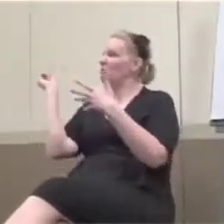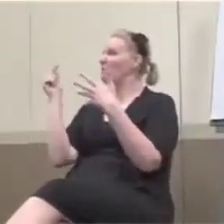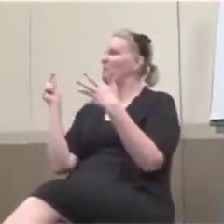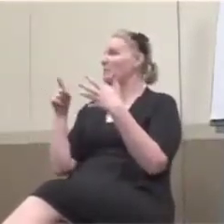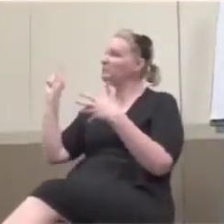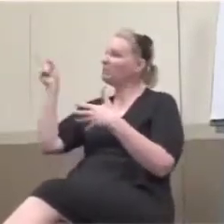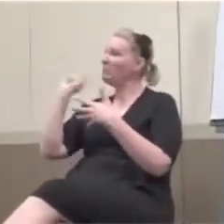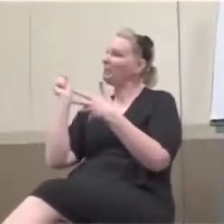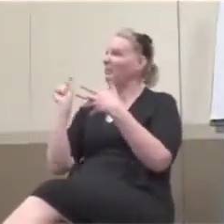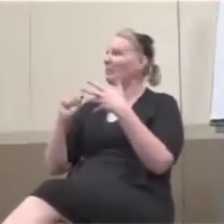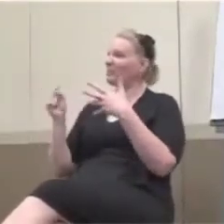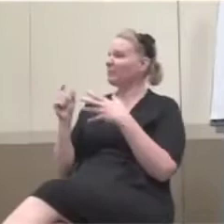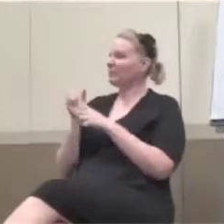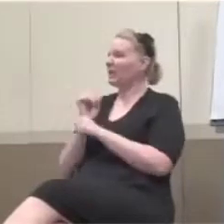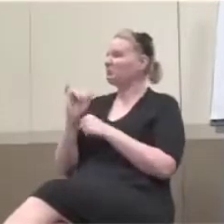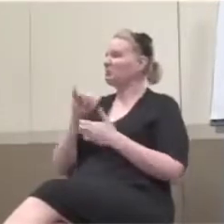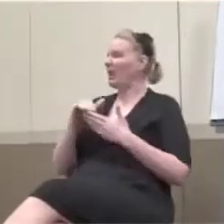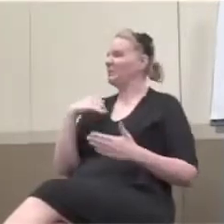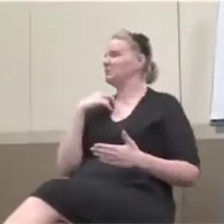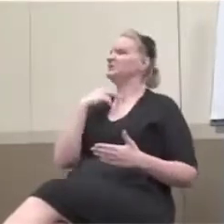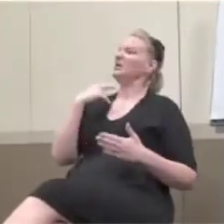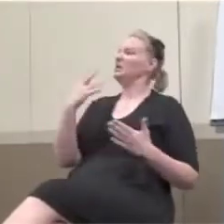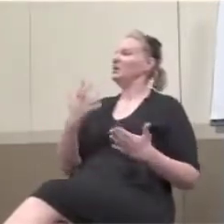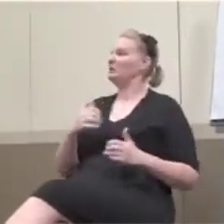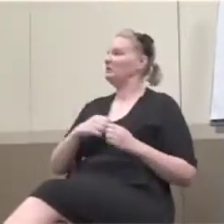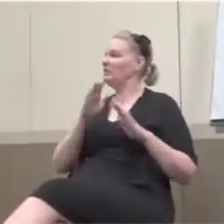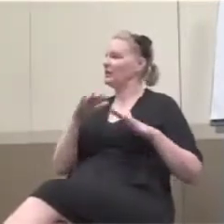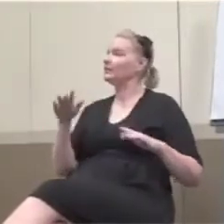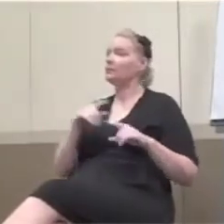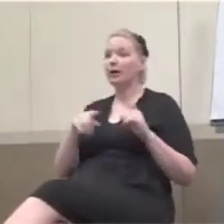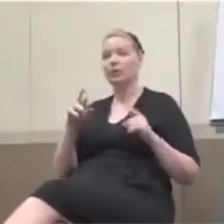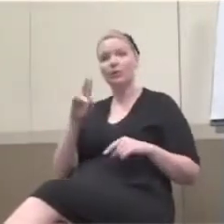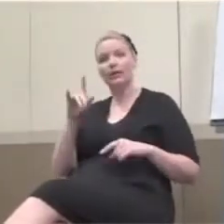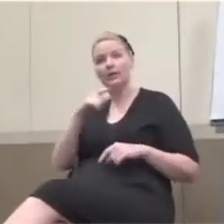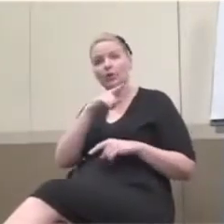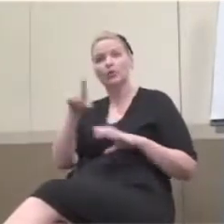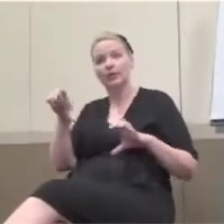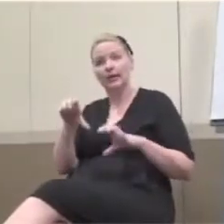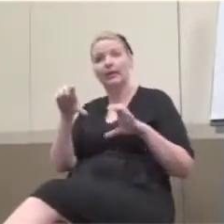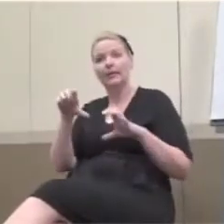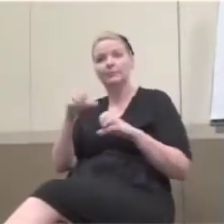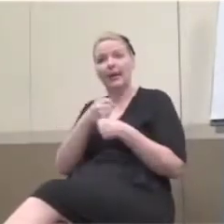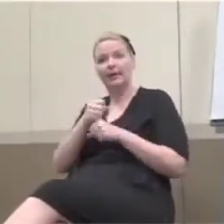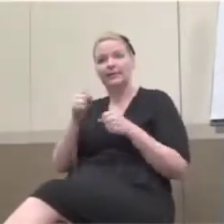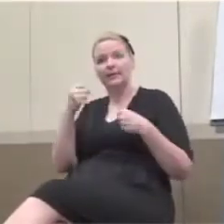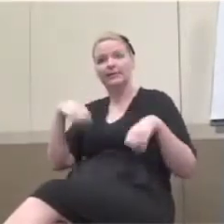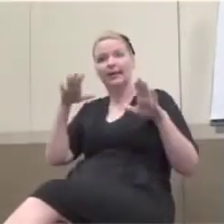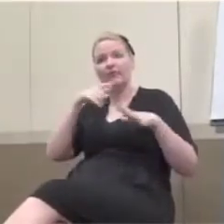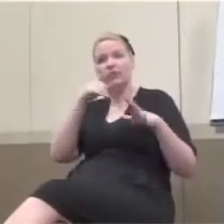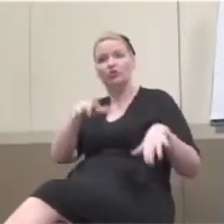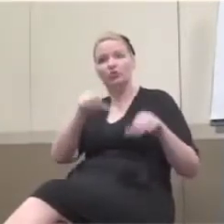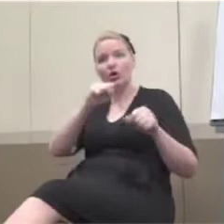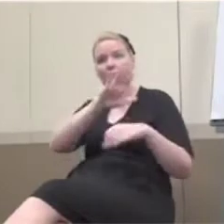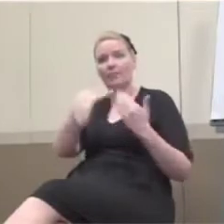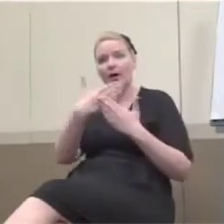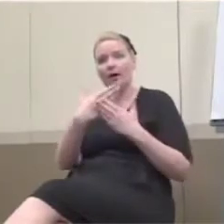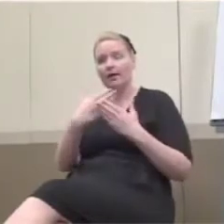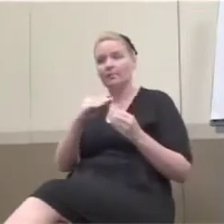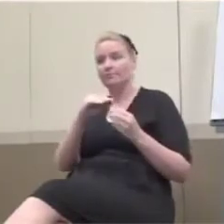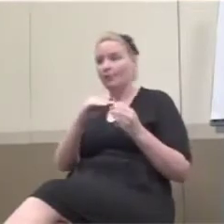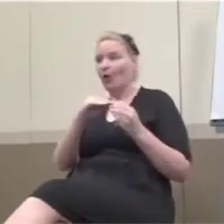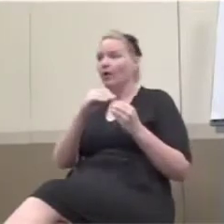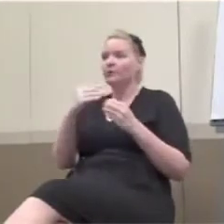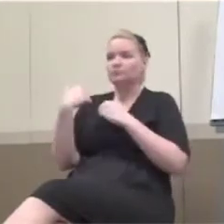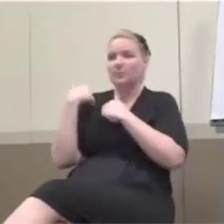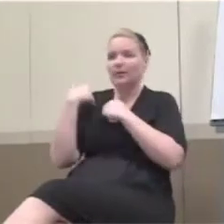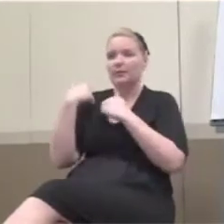blah, blah, and I'm stuck here with the kids. But in reality, you did make a sacrifice so that he can go. You took on more responsibility. And so